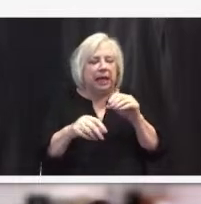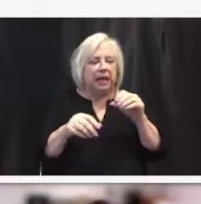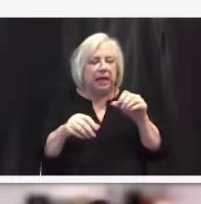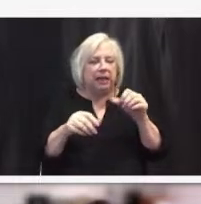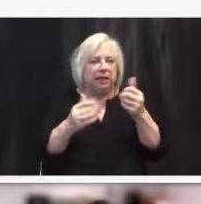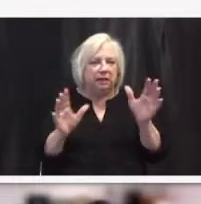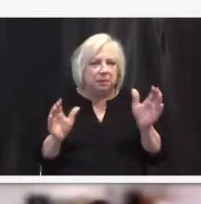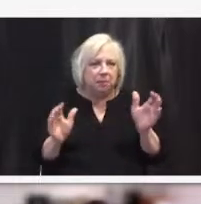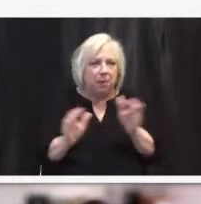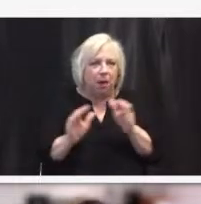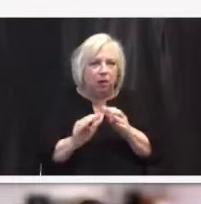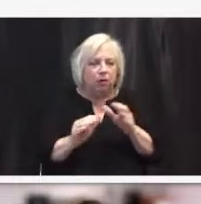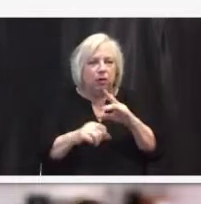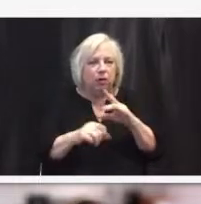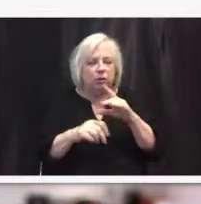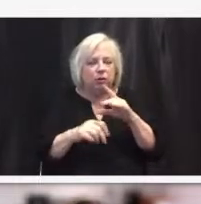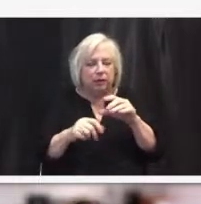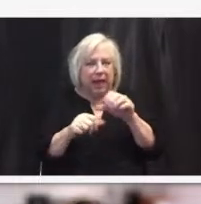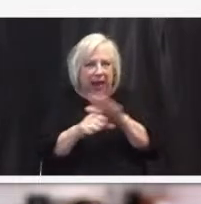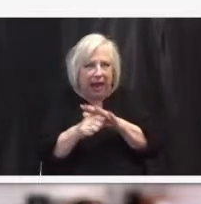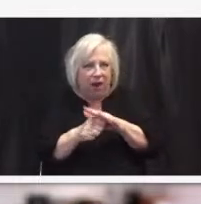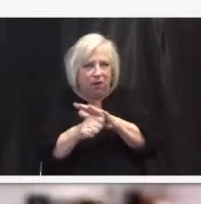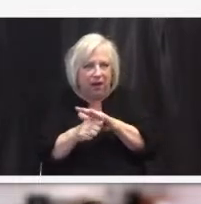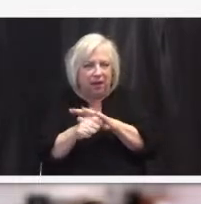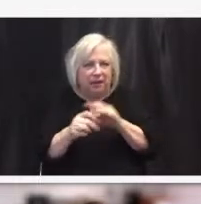area. Okay.